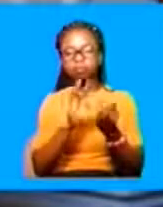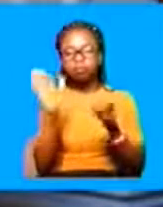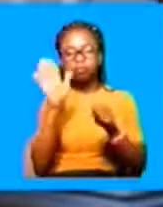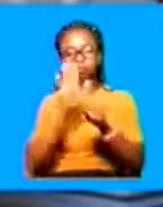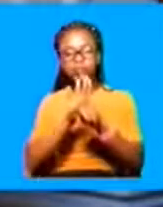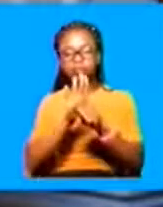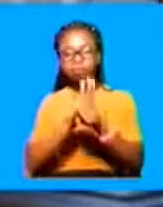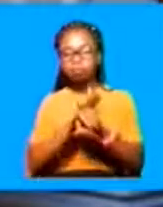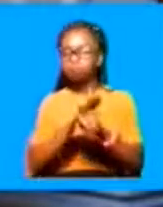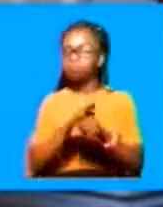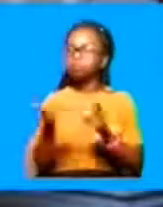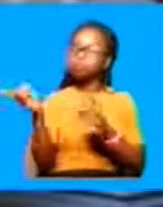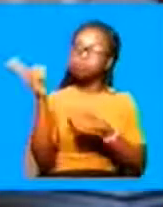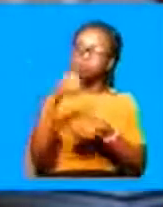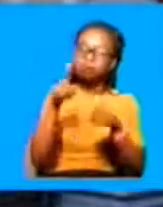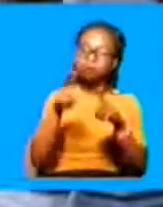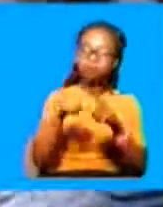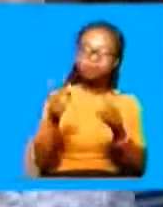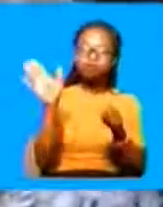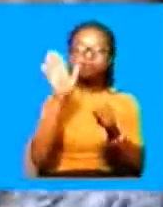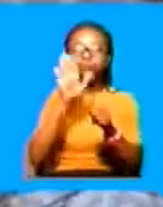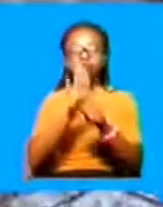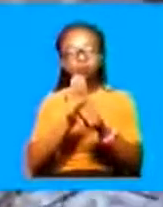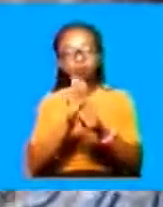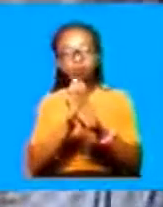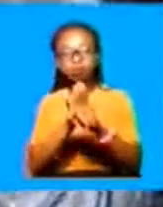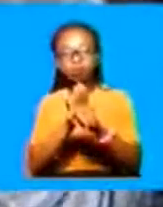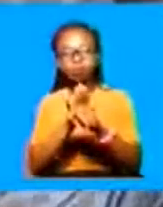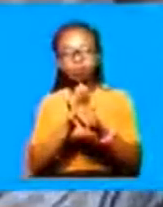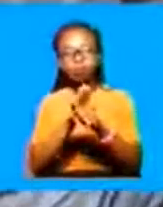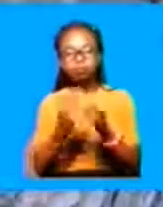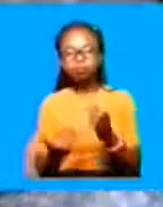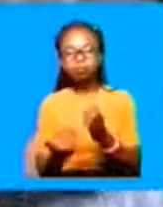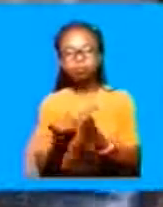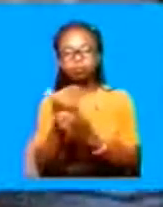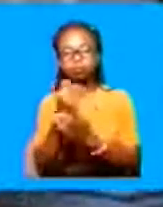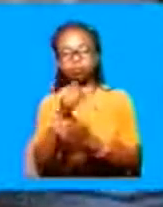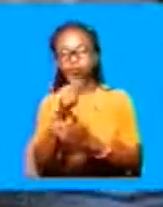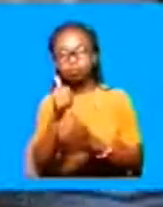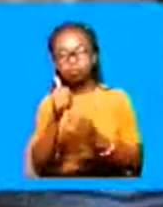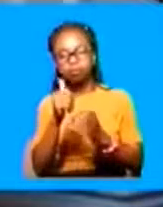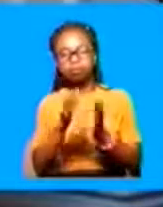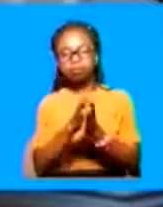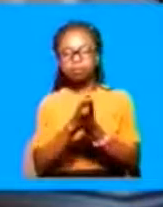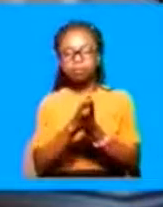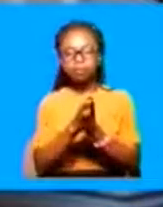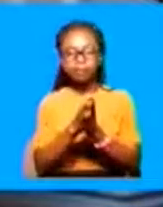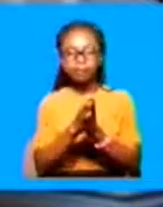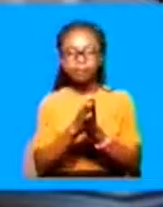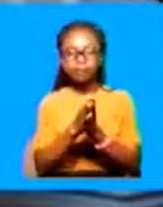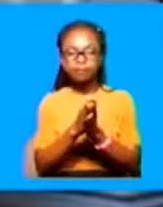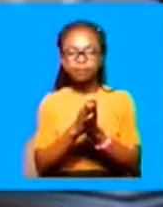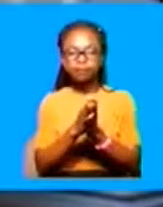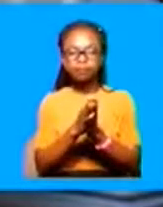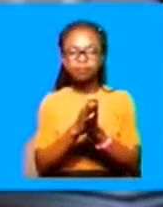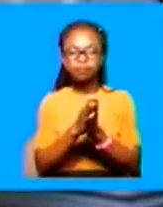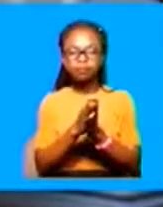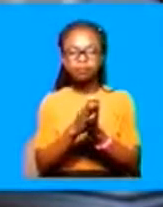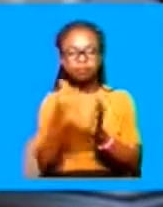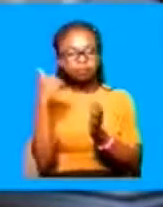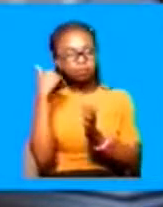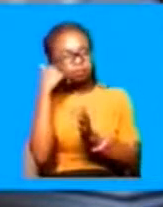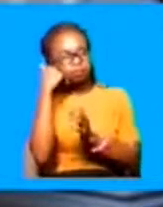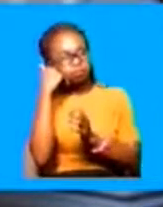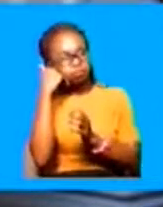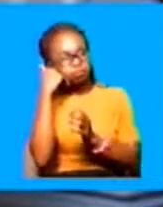mang'eny, rumo ndalo bedo mang'eny, kaka chimoro ikwa dog mang'eny, kaka dendo dog chien. Korka tuo kaka